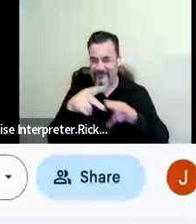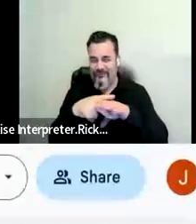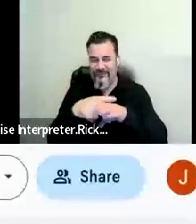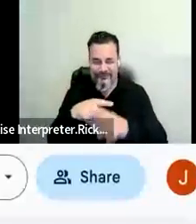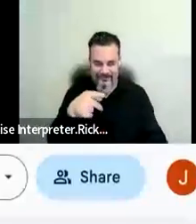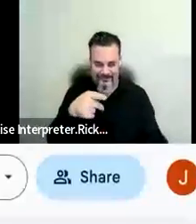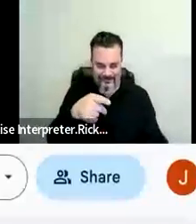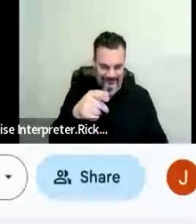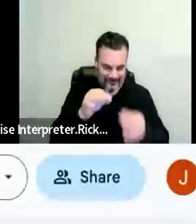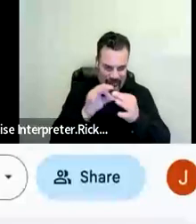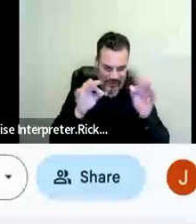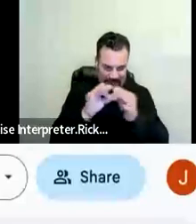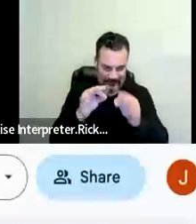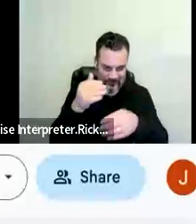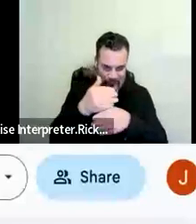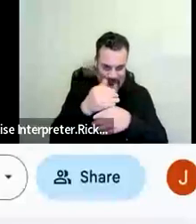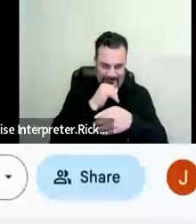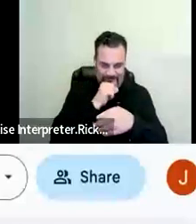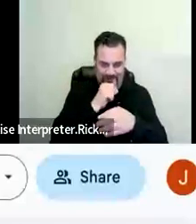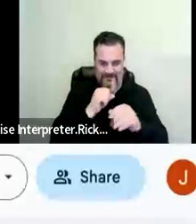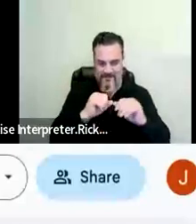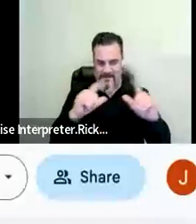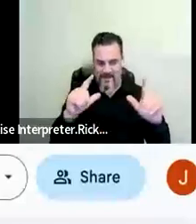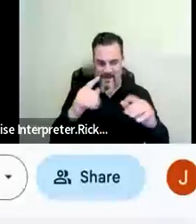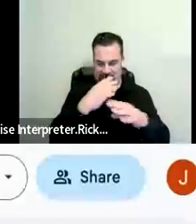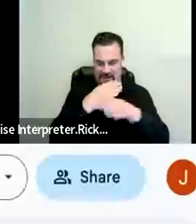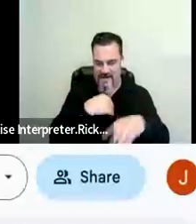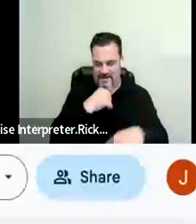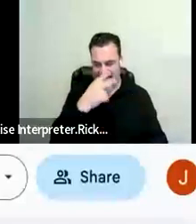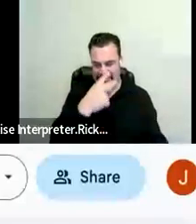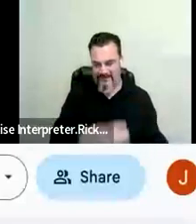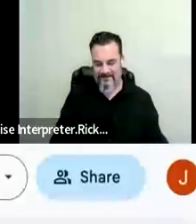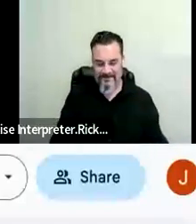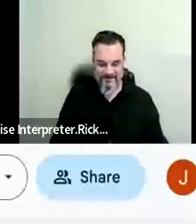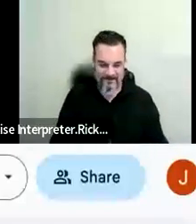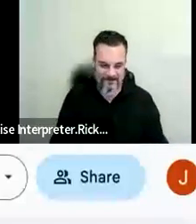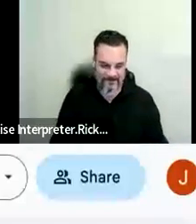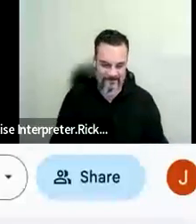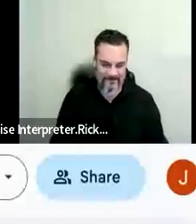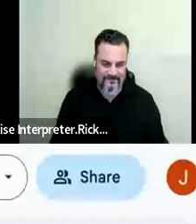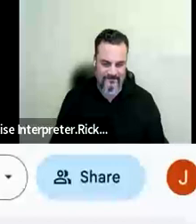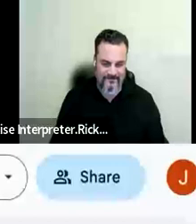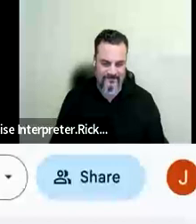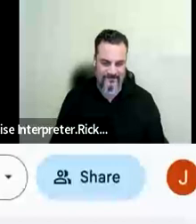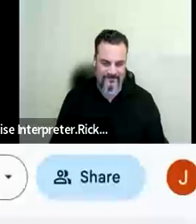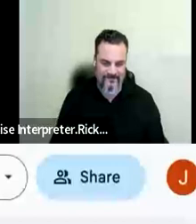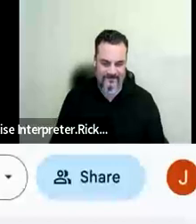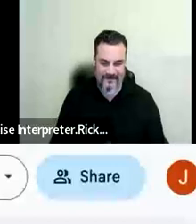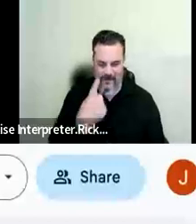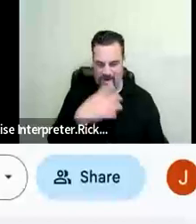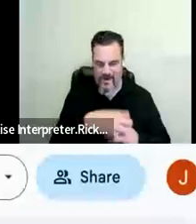closed captioning window is blocking it, so I didn't see it. This is one on the right now. It seems blurry.